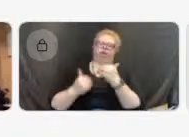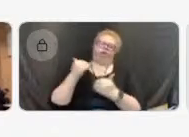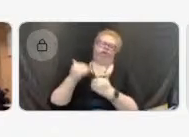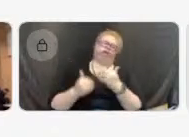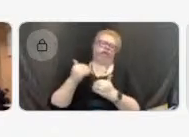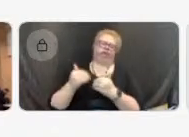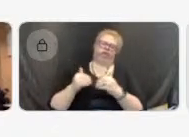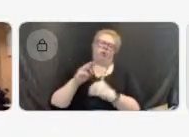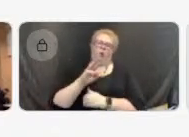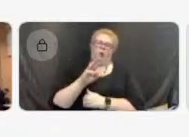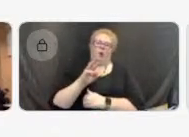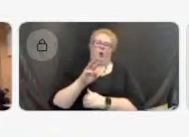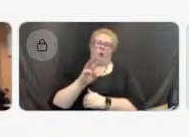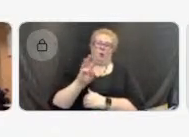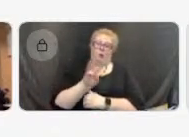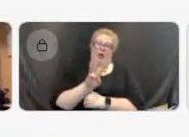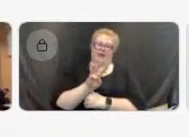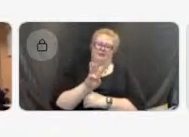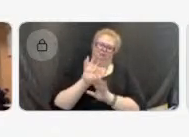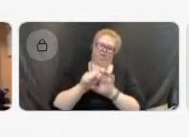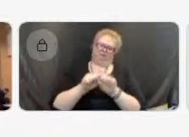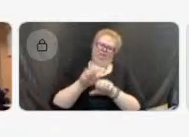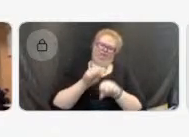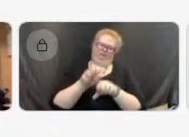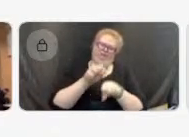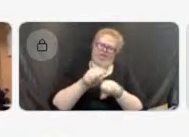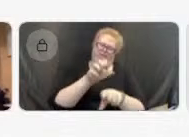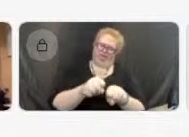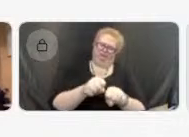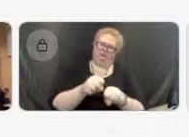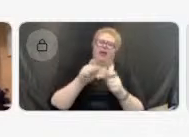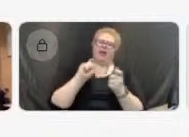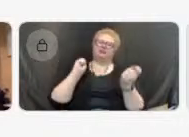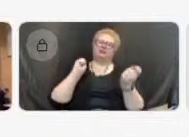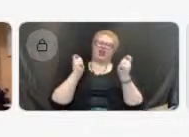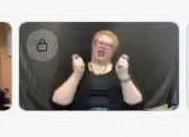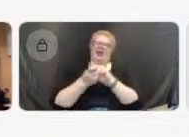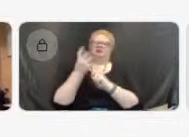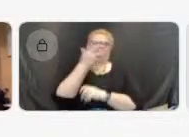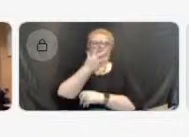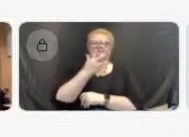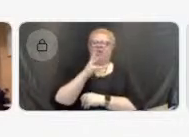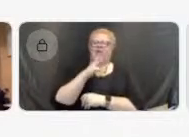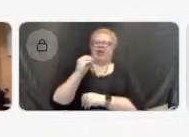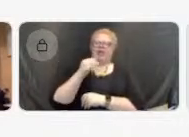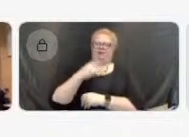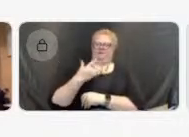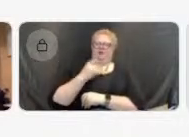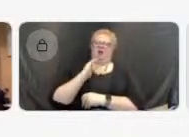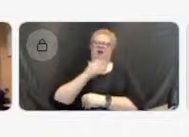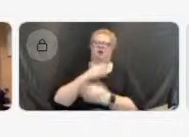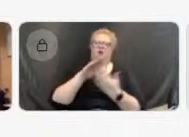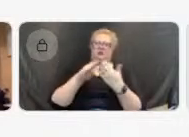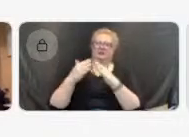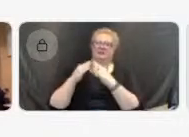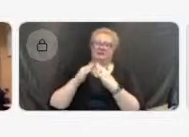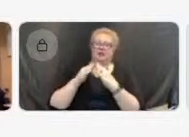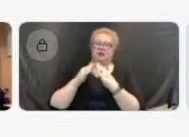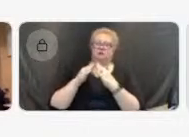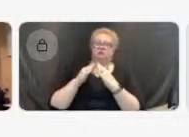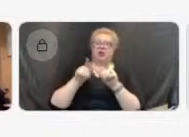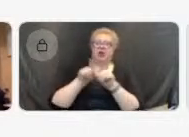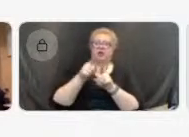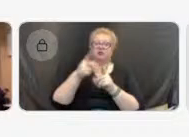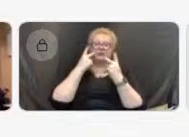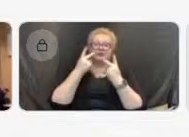of our county and our city. And as staff just mentioned in the notes that you have, the